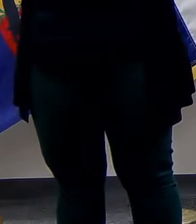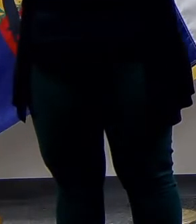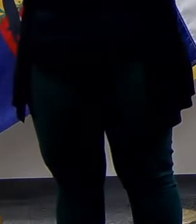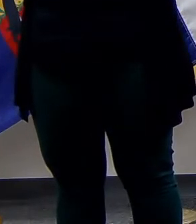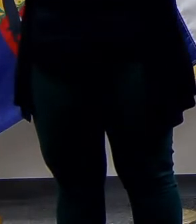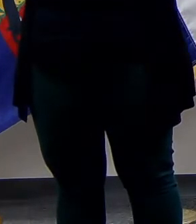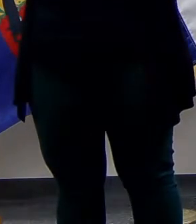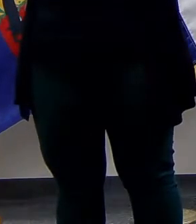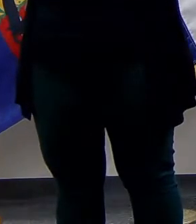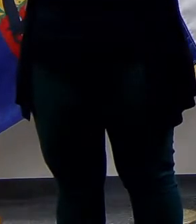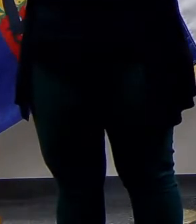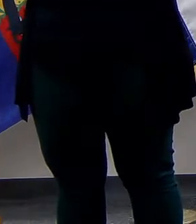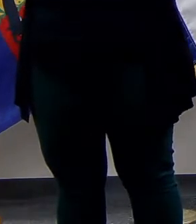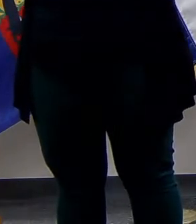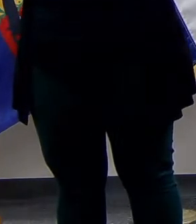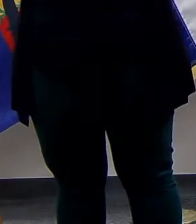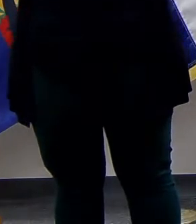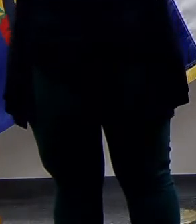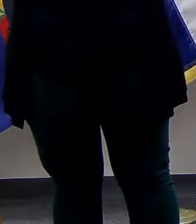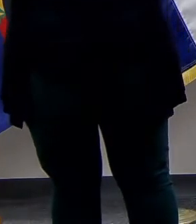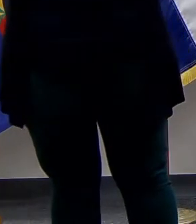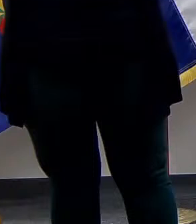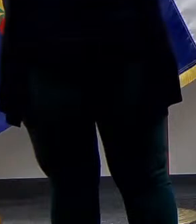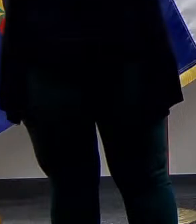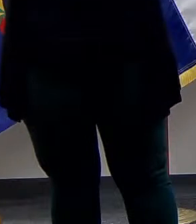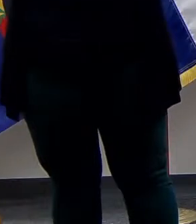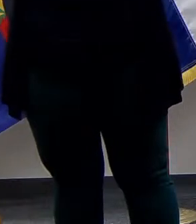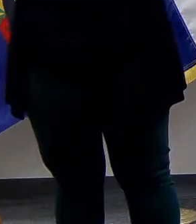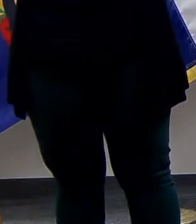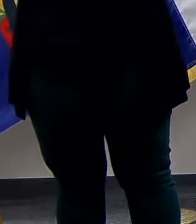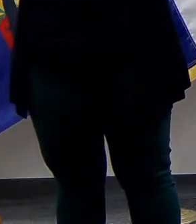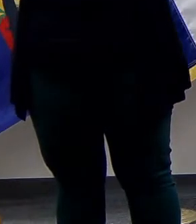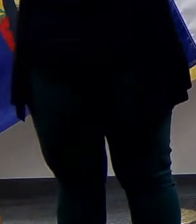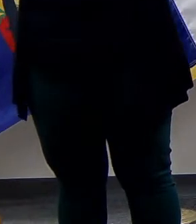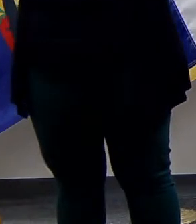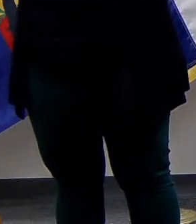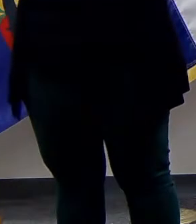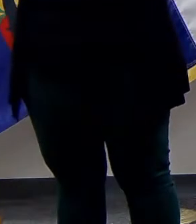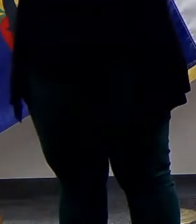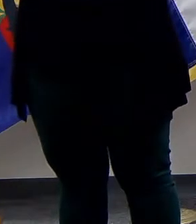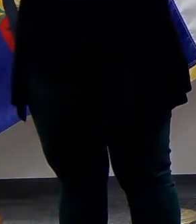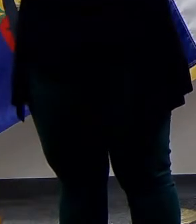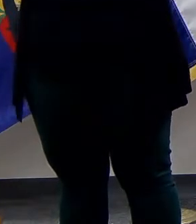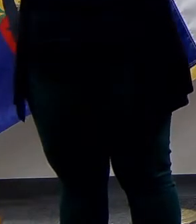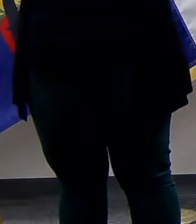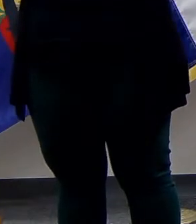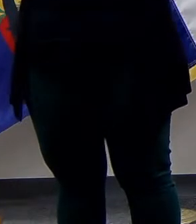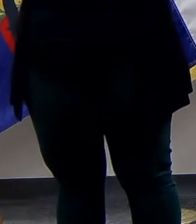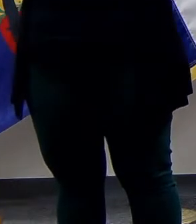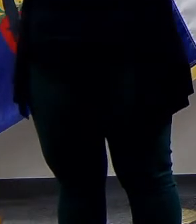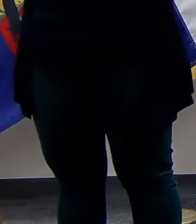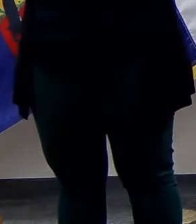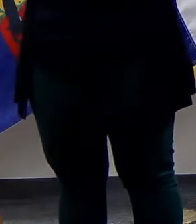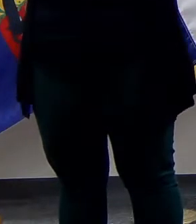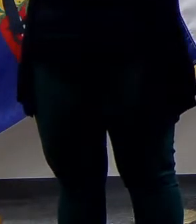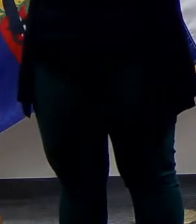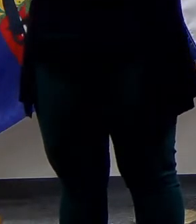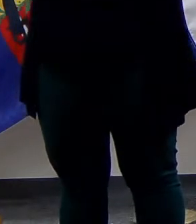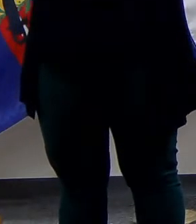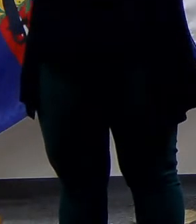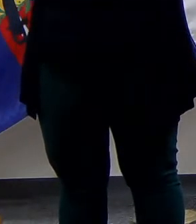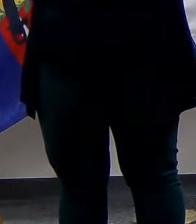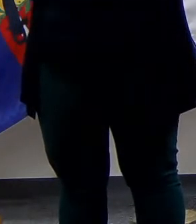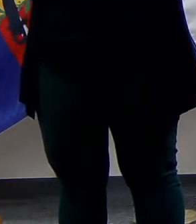any symptoms or exposed to anyone with COVID-19, please go get tested. We need more people in the community to test because we know there's more virus out there than we are